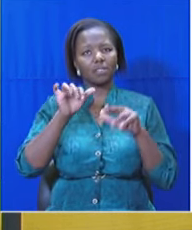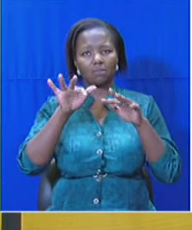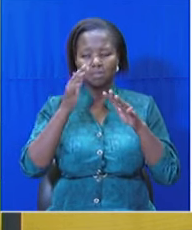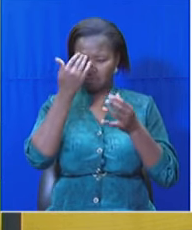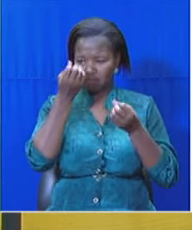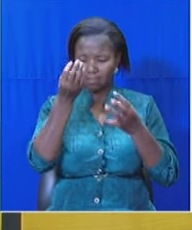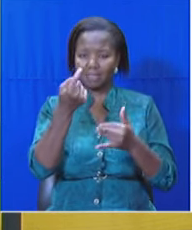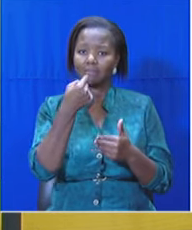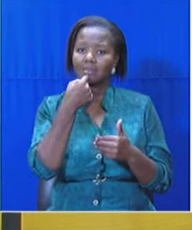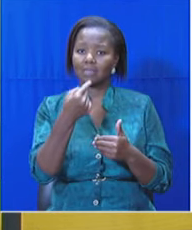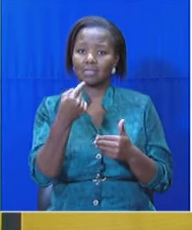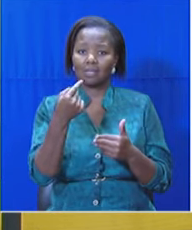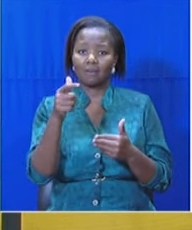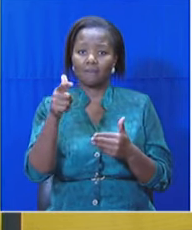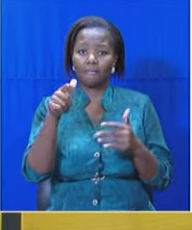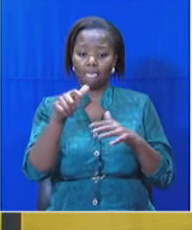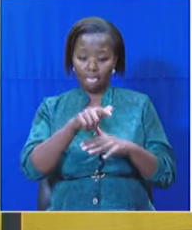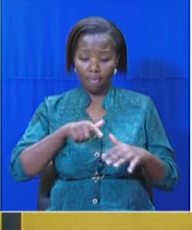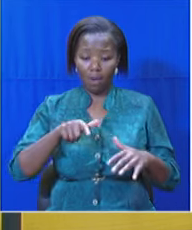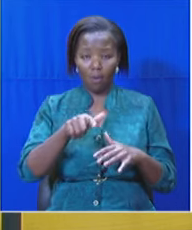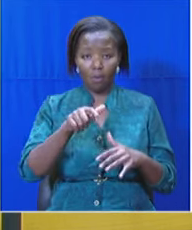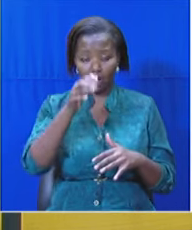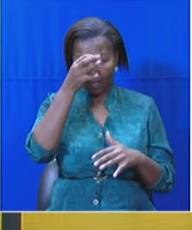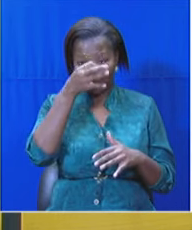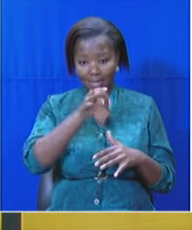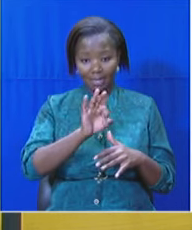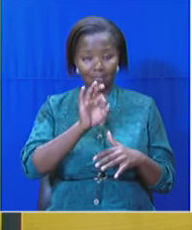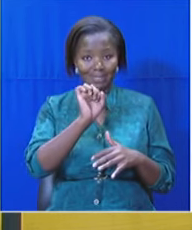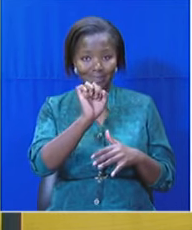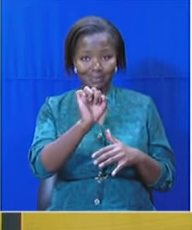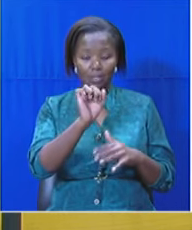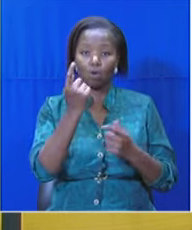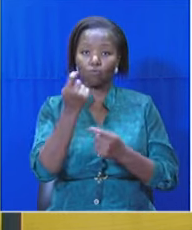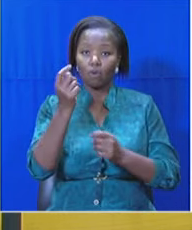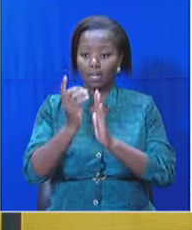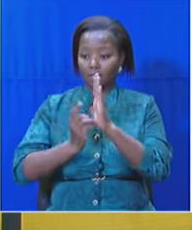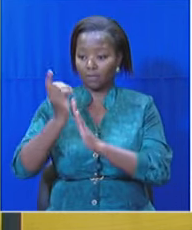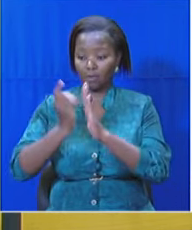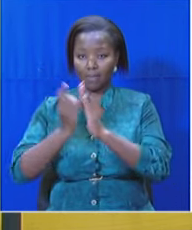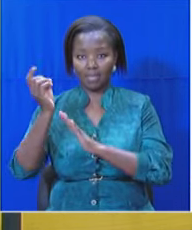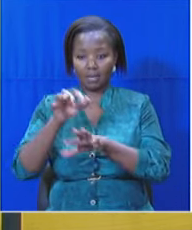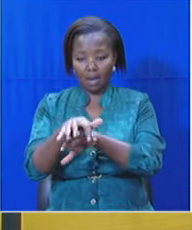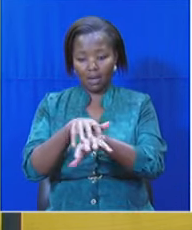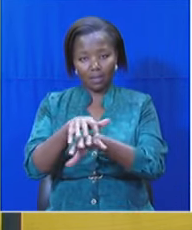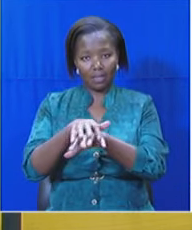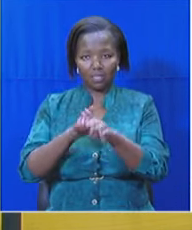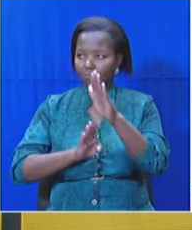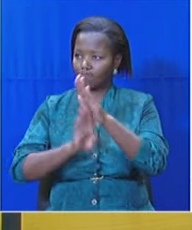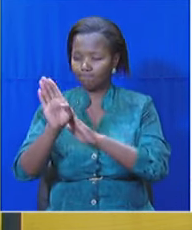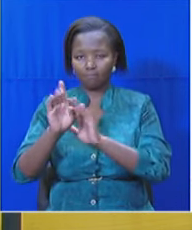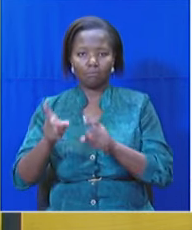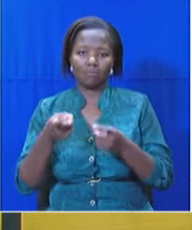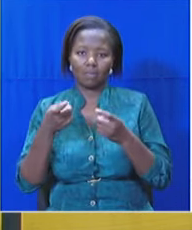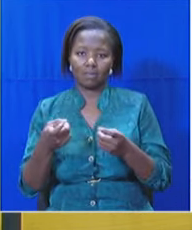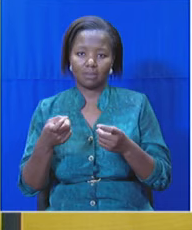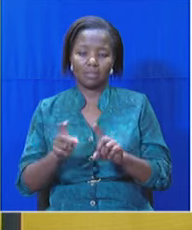of limiting the scope of local government, scope of rural development to agriculture only, when in fact